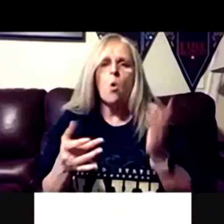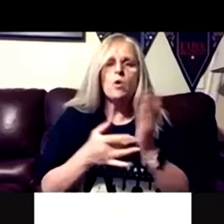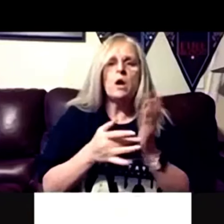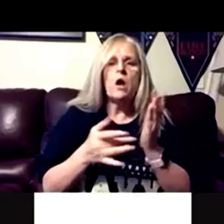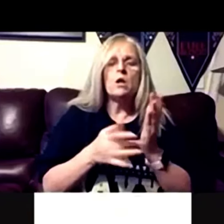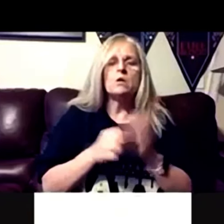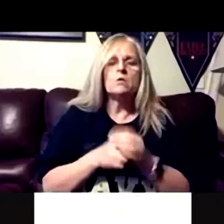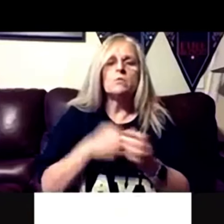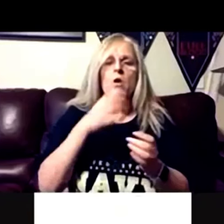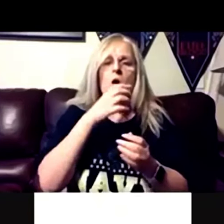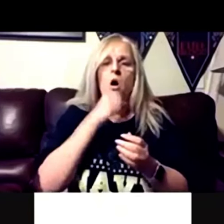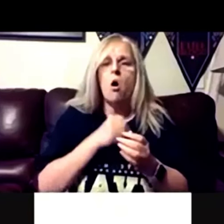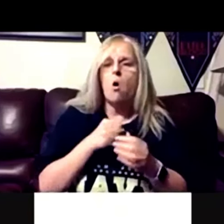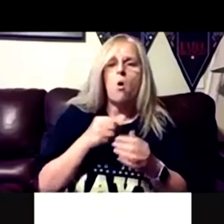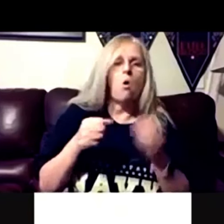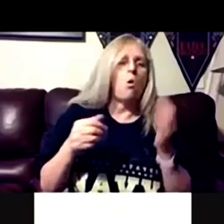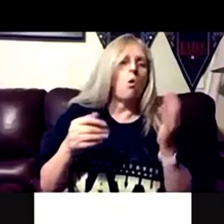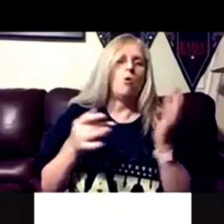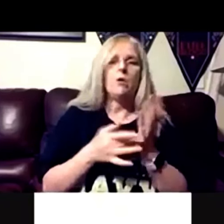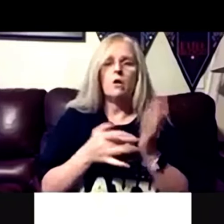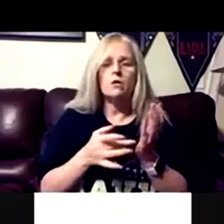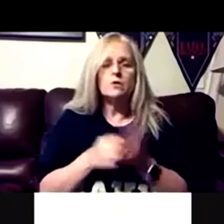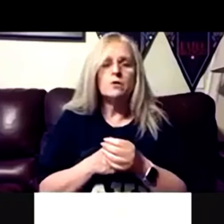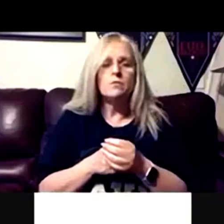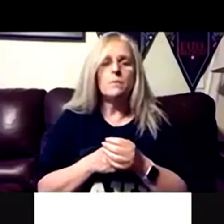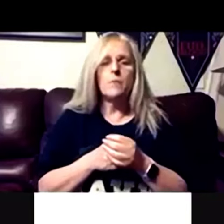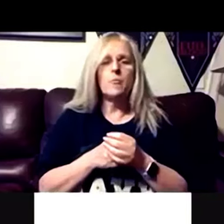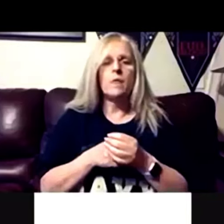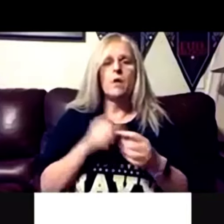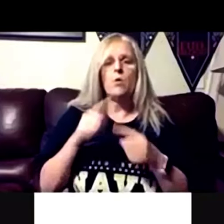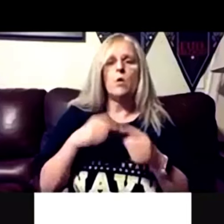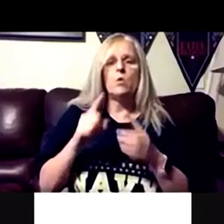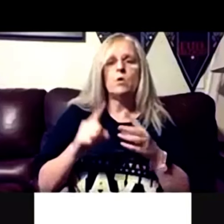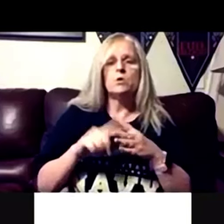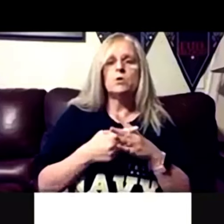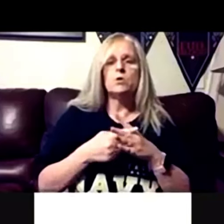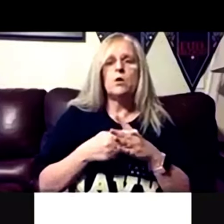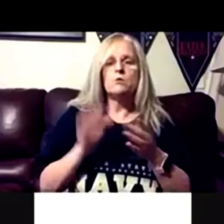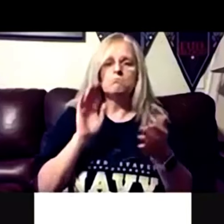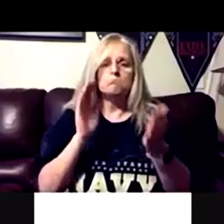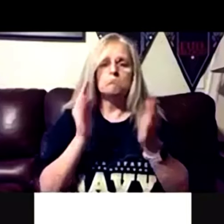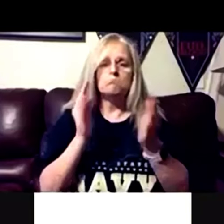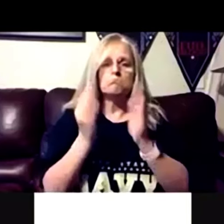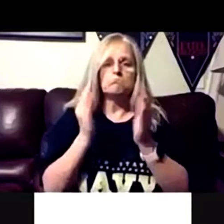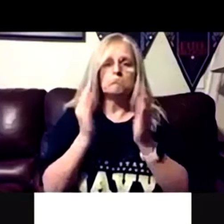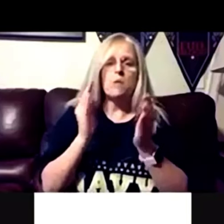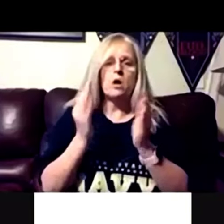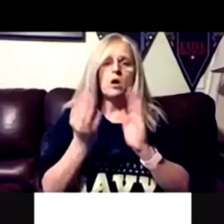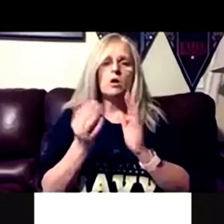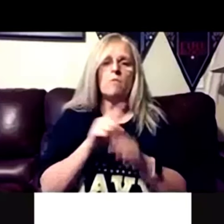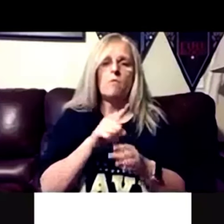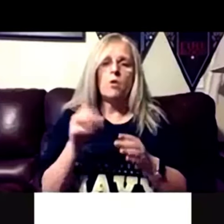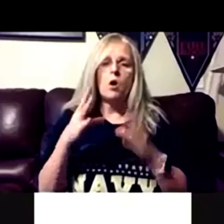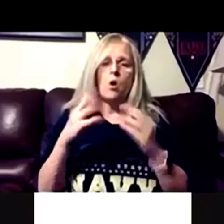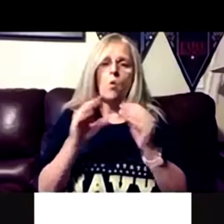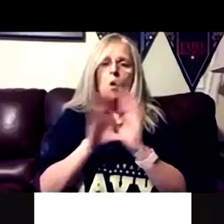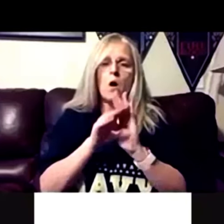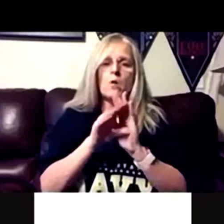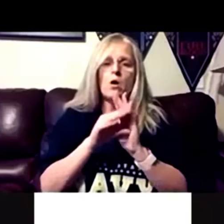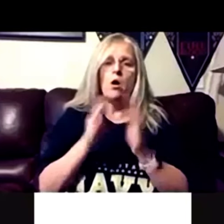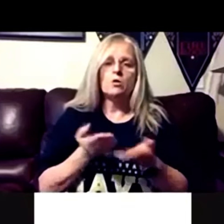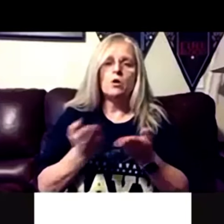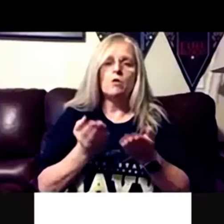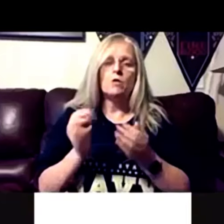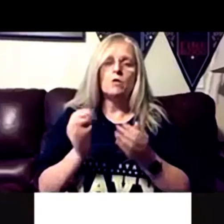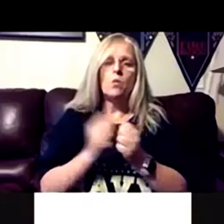old, worn-out technology. And when we start to compare their webinar service with the